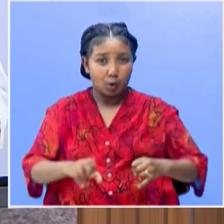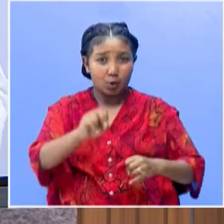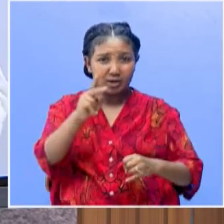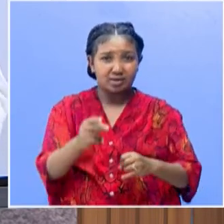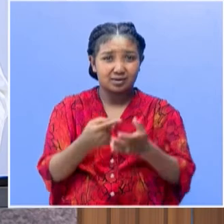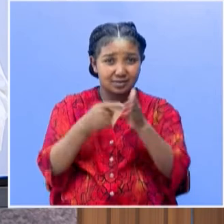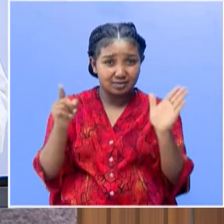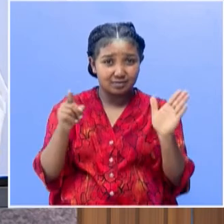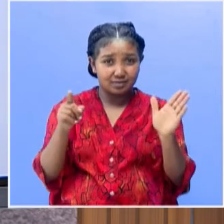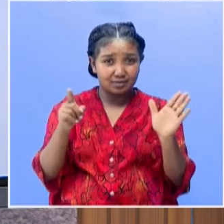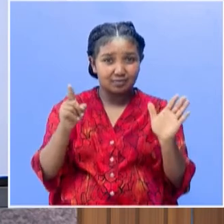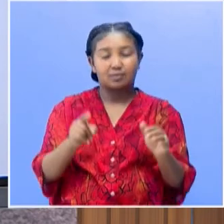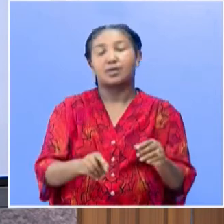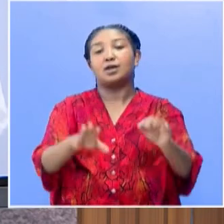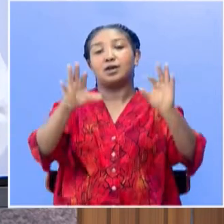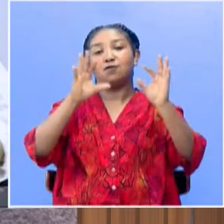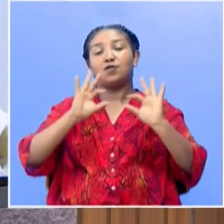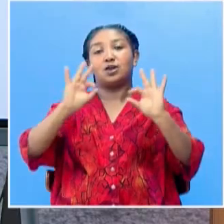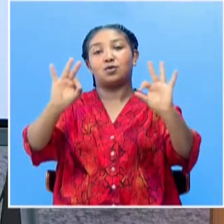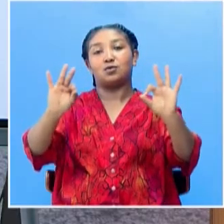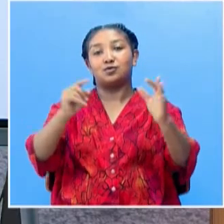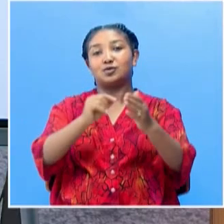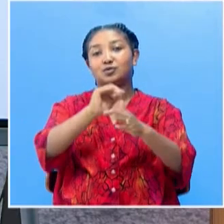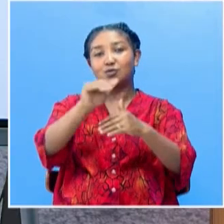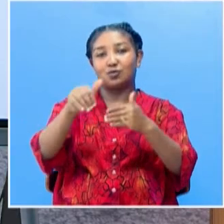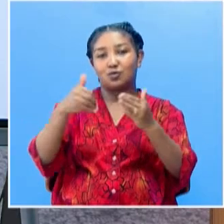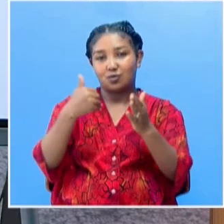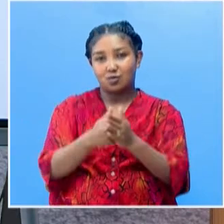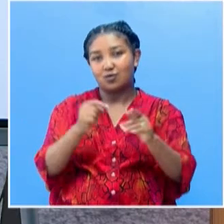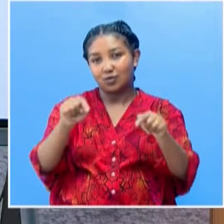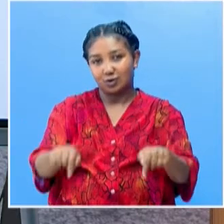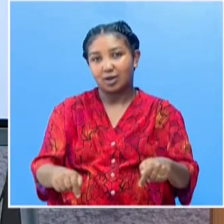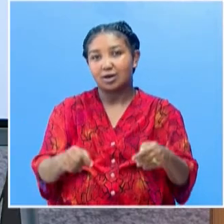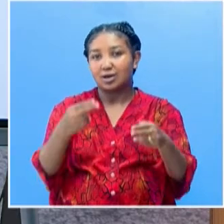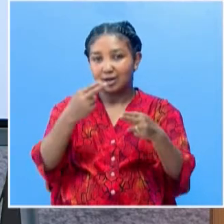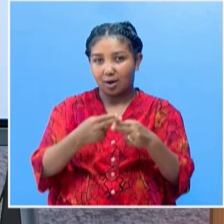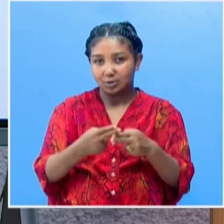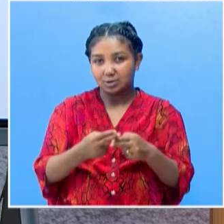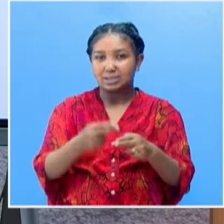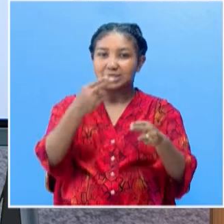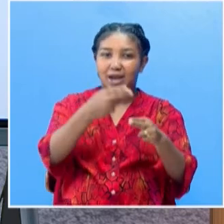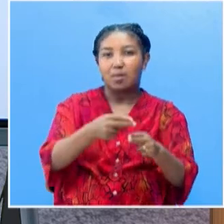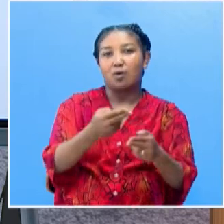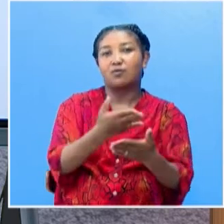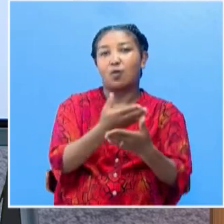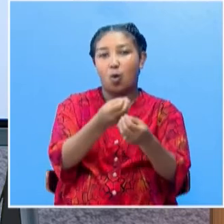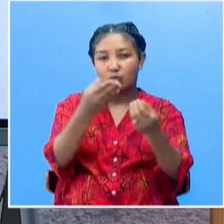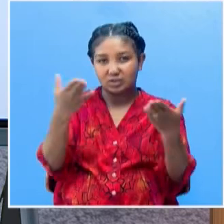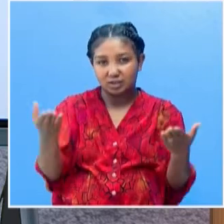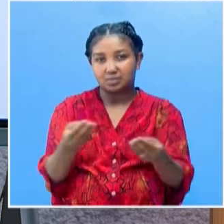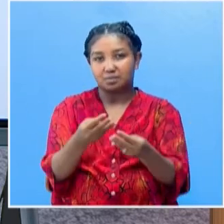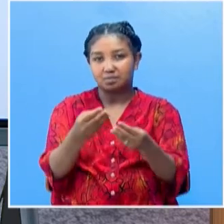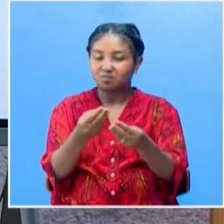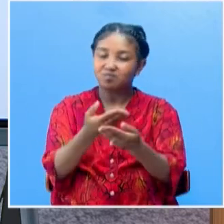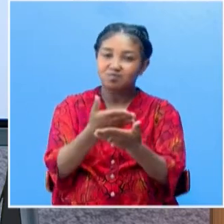clear? Very good. So that's all what I have for today. Nouns, which means names of objects,